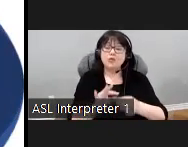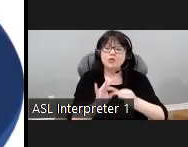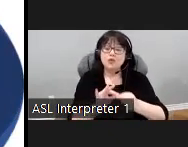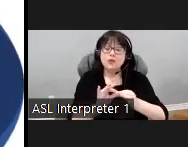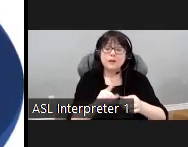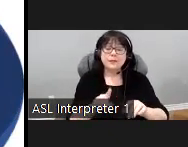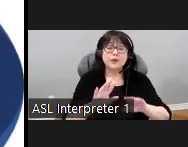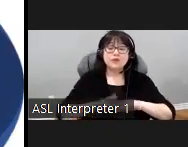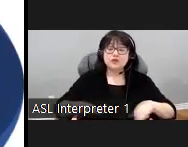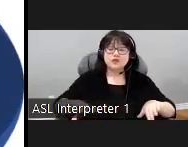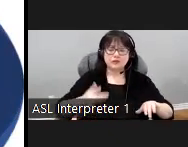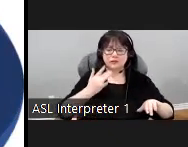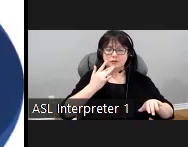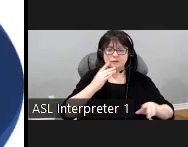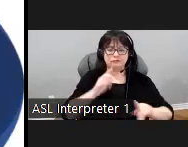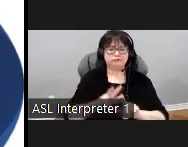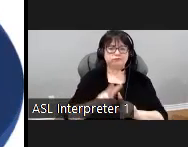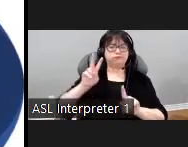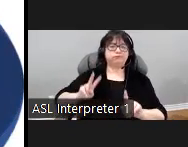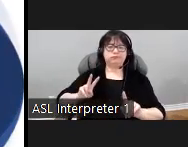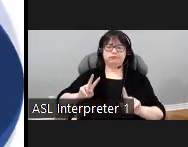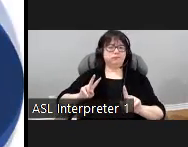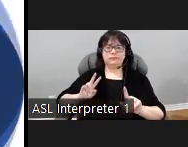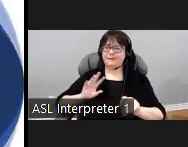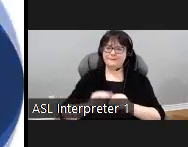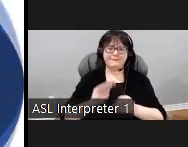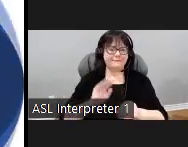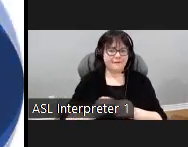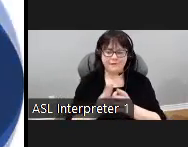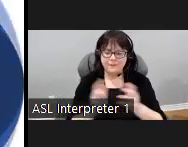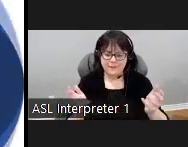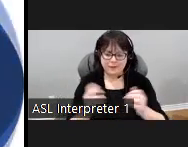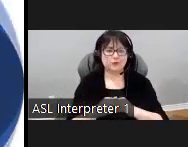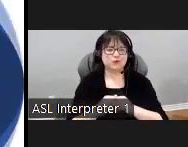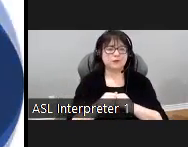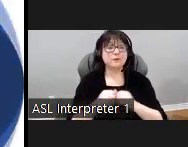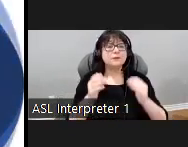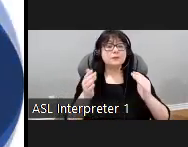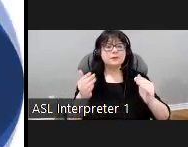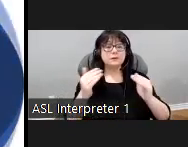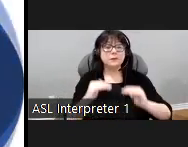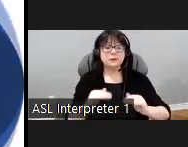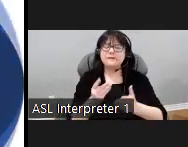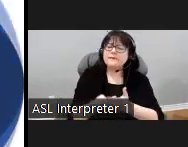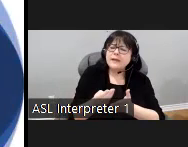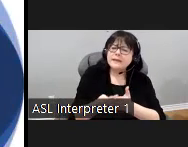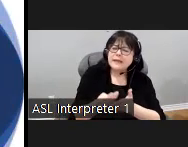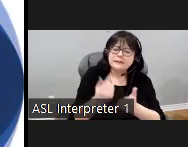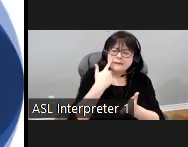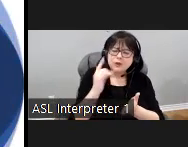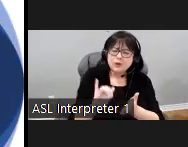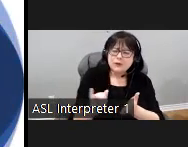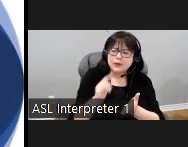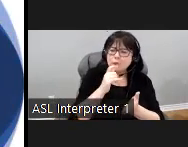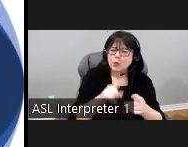very involved. What are the financial dependencies that are present? And in the community, what housing is